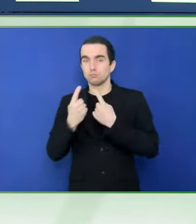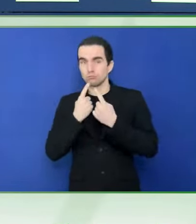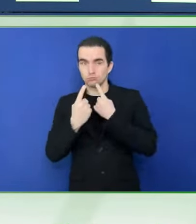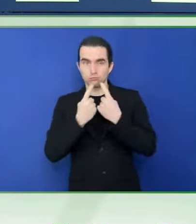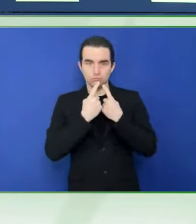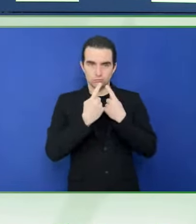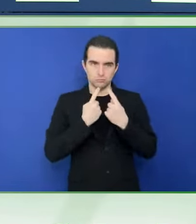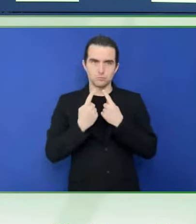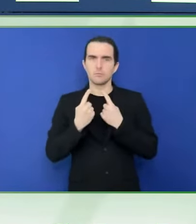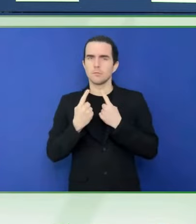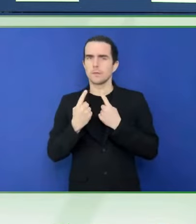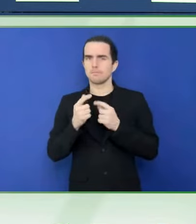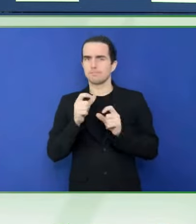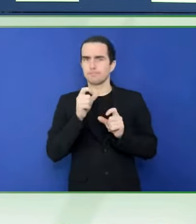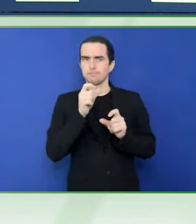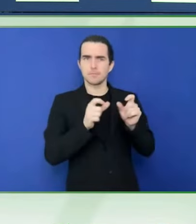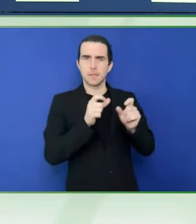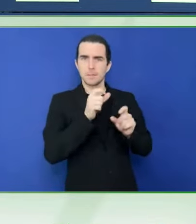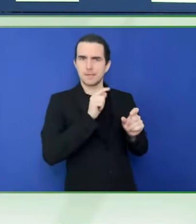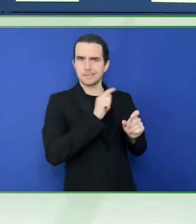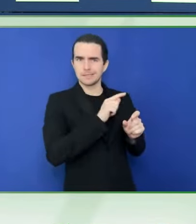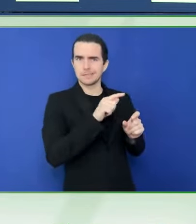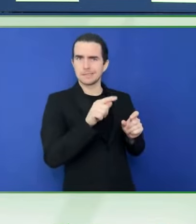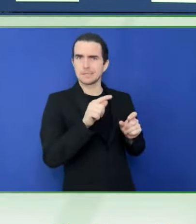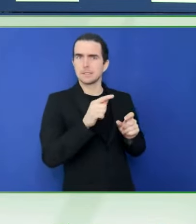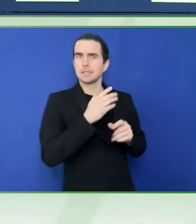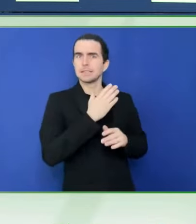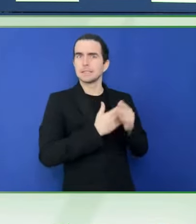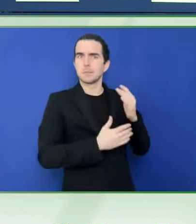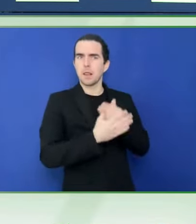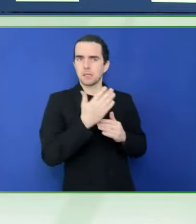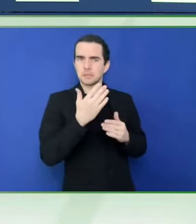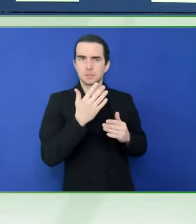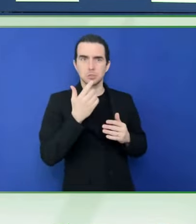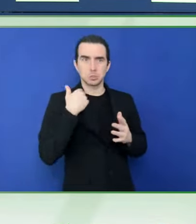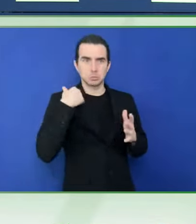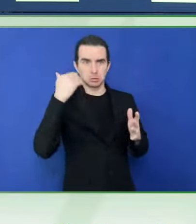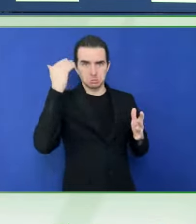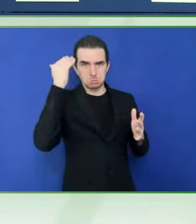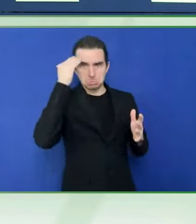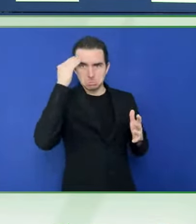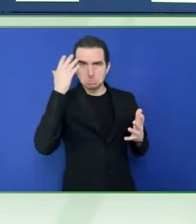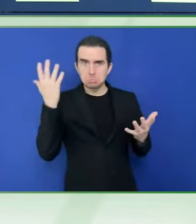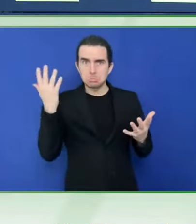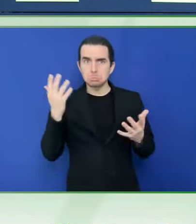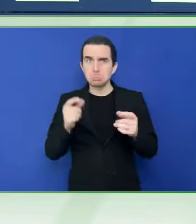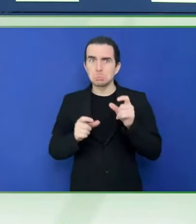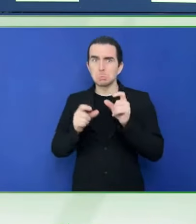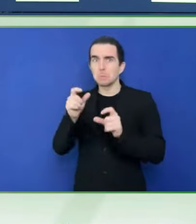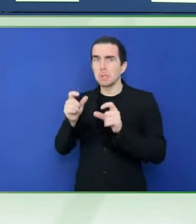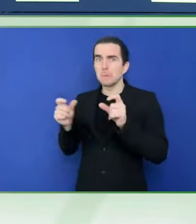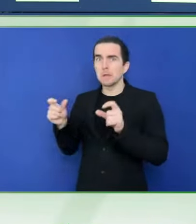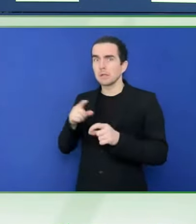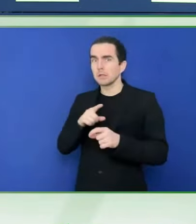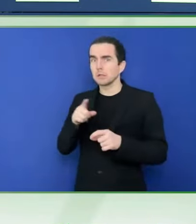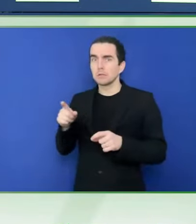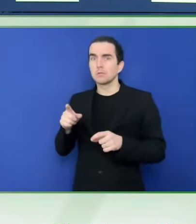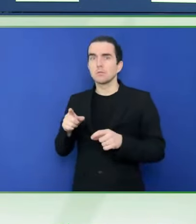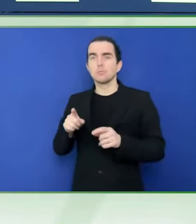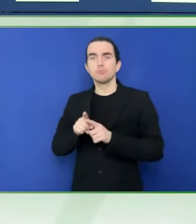this innovation project was a man who lost his sight when he was 18 years